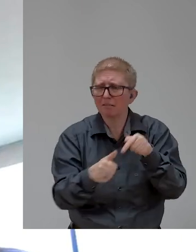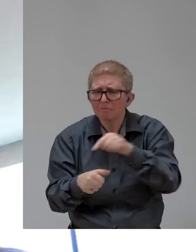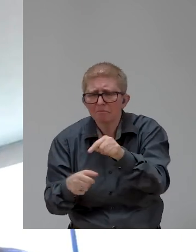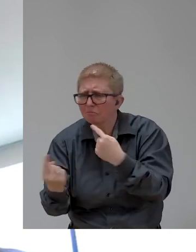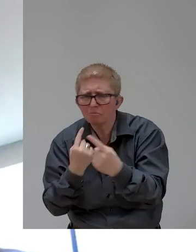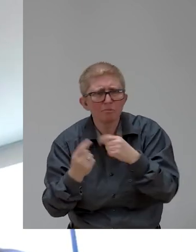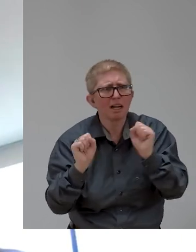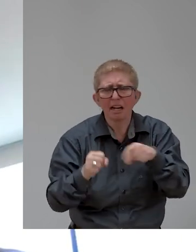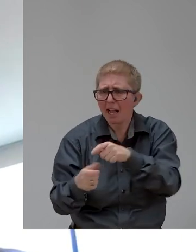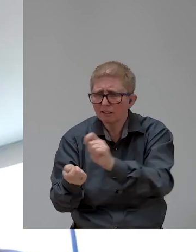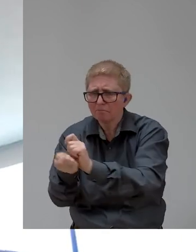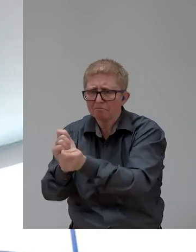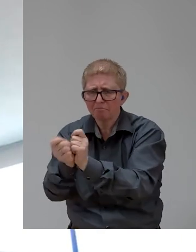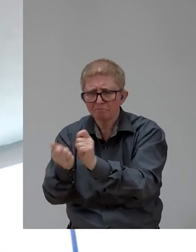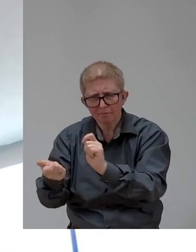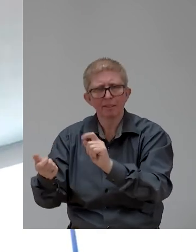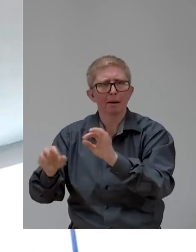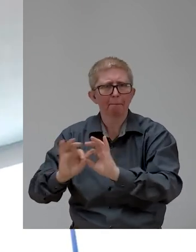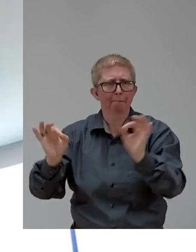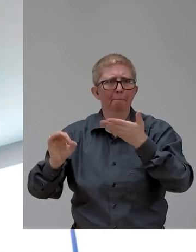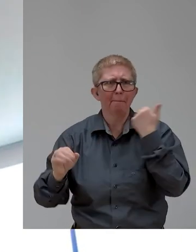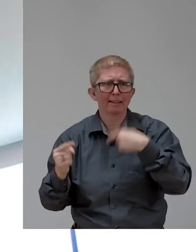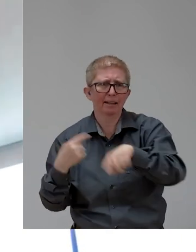And also we try to